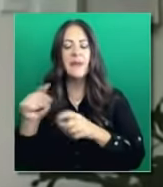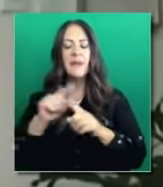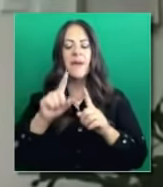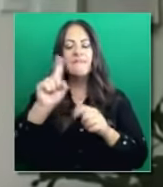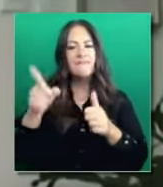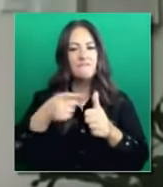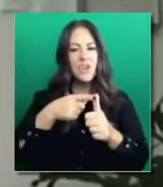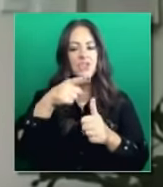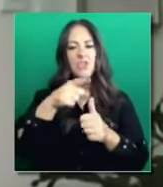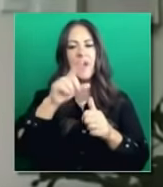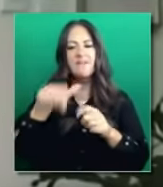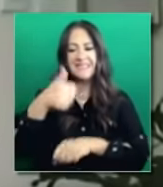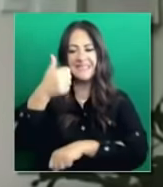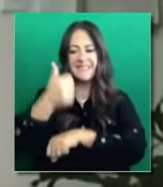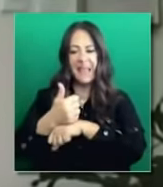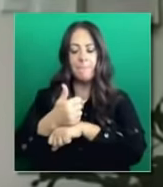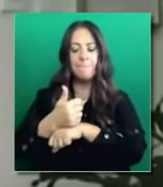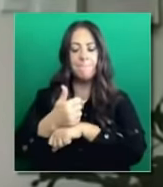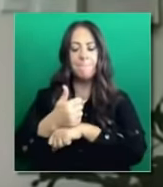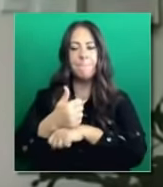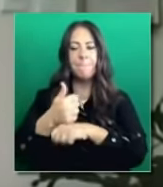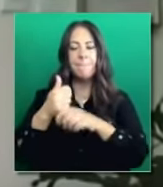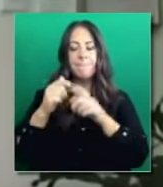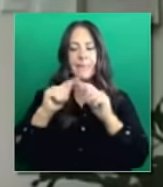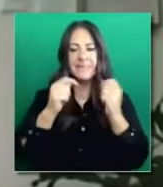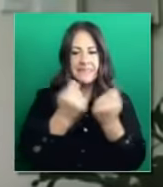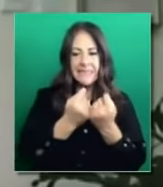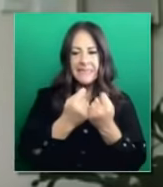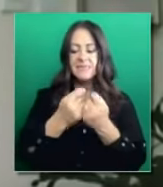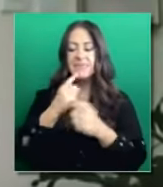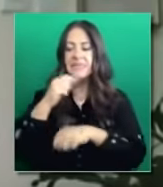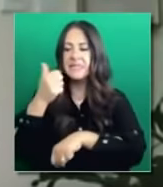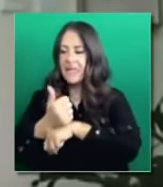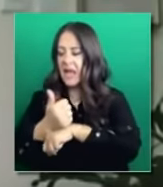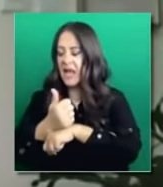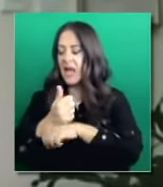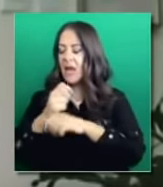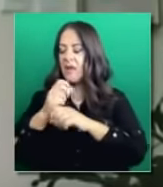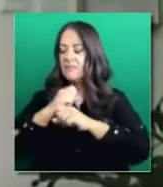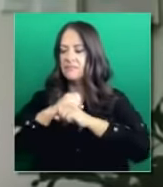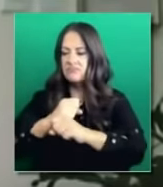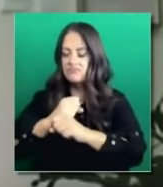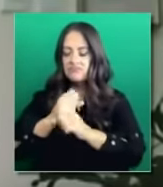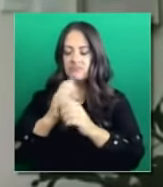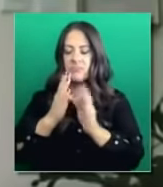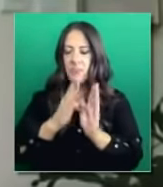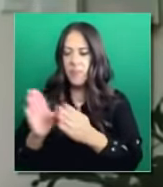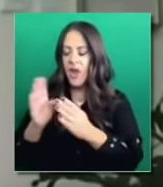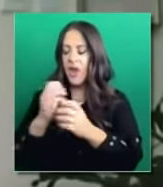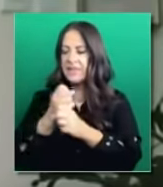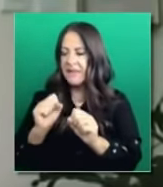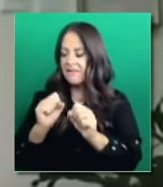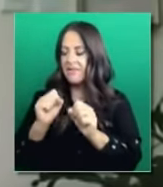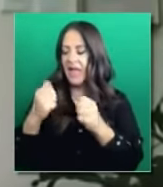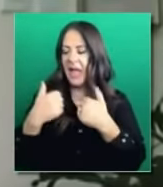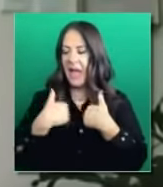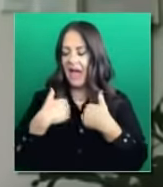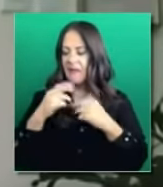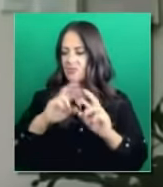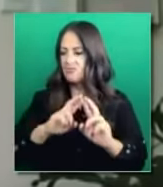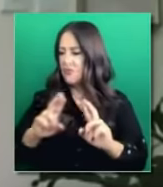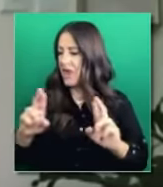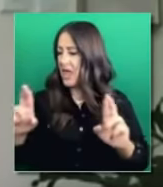mitigation strategies in place, it is possible to remain open safely, but there's a lot that has to be done at the beginning to